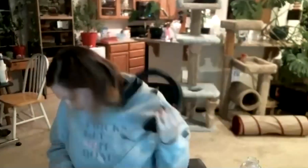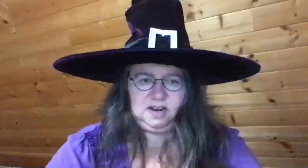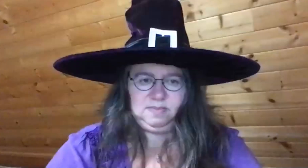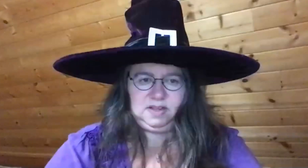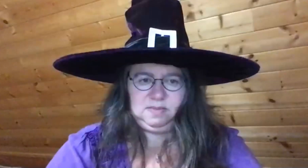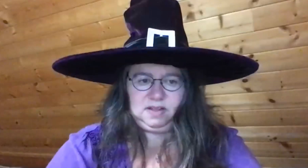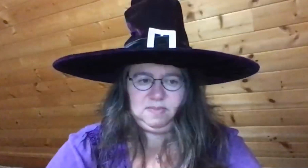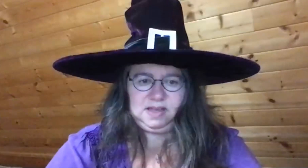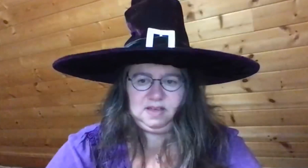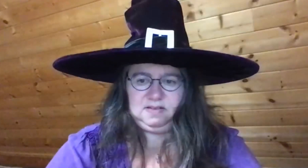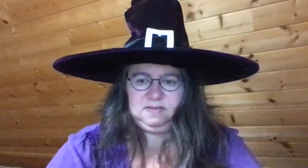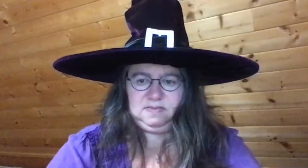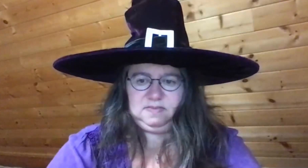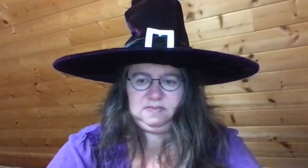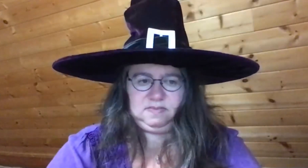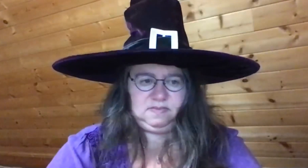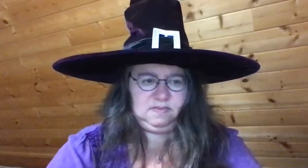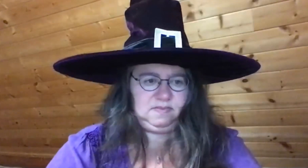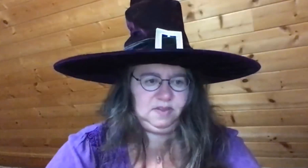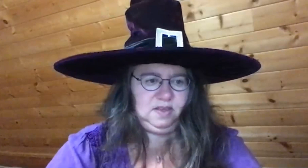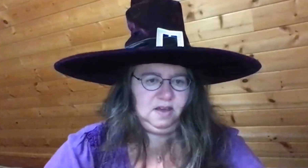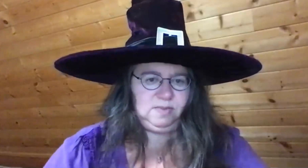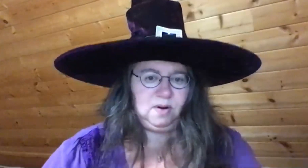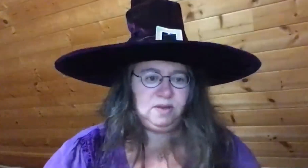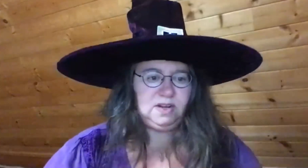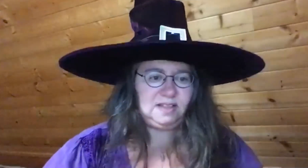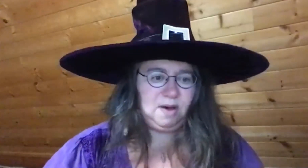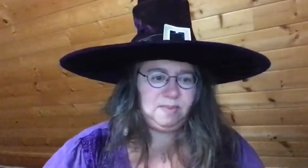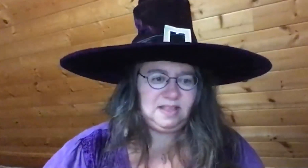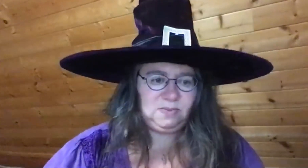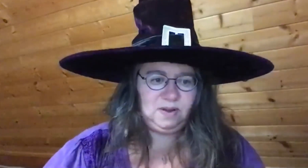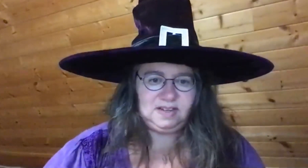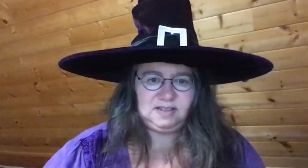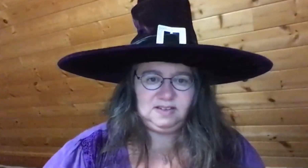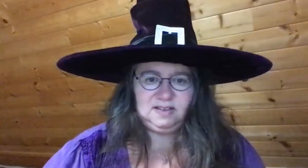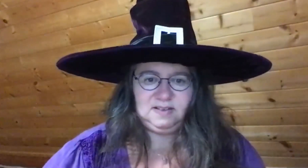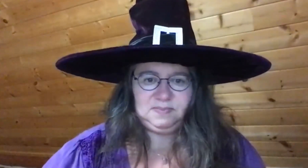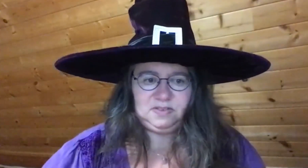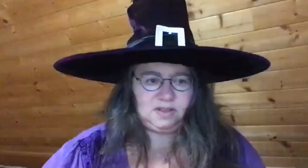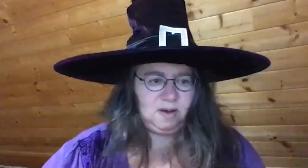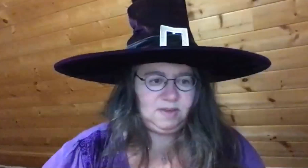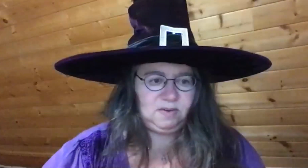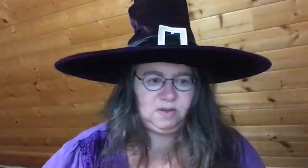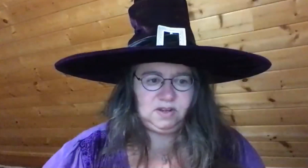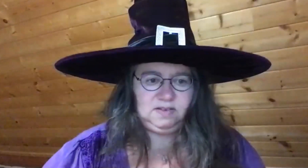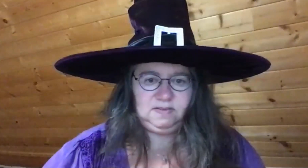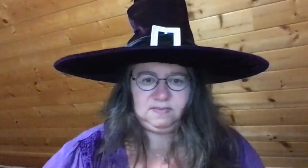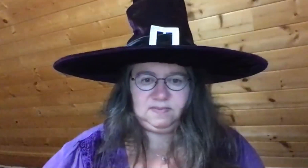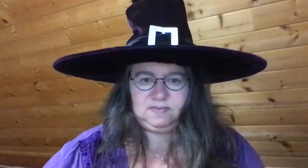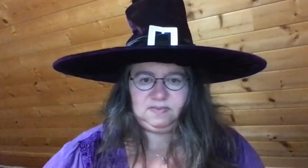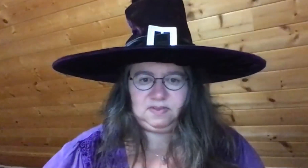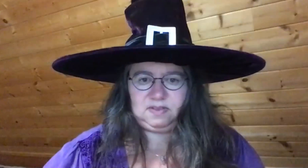Yeah, she's going to unplug and plug them back in. Oh, you're muted at the moment. That's one reason. So at the moment you're